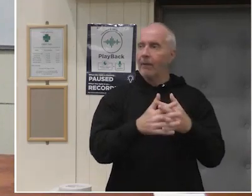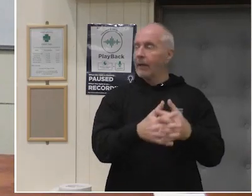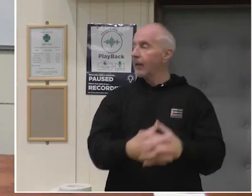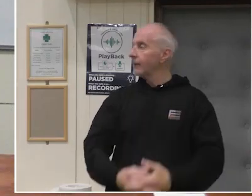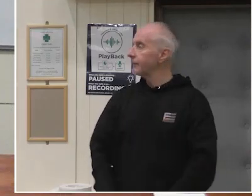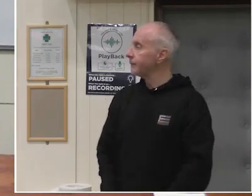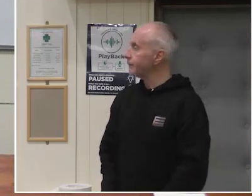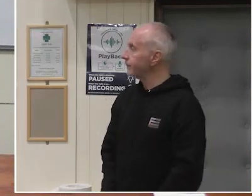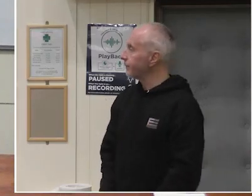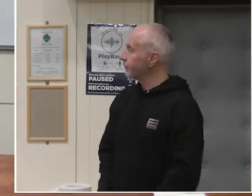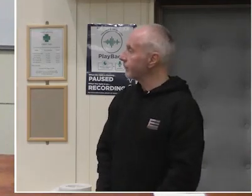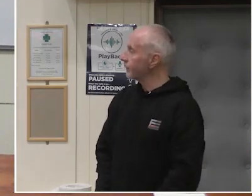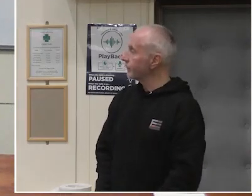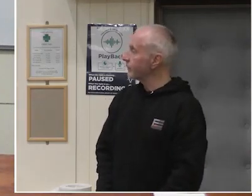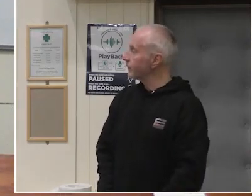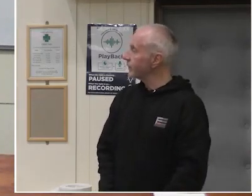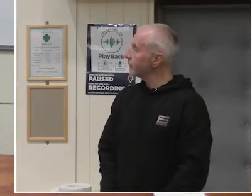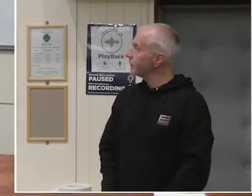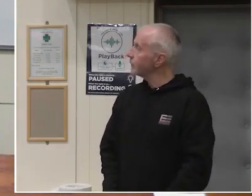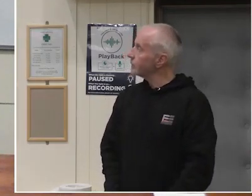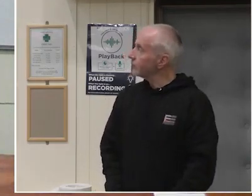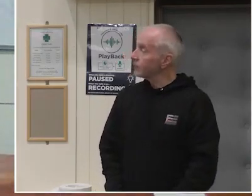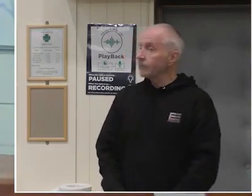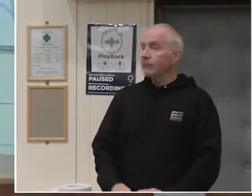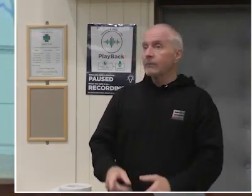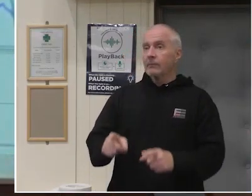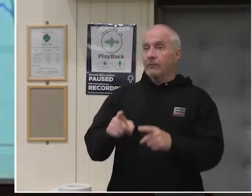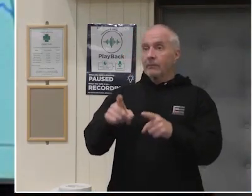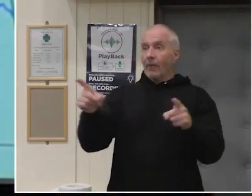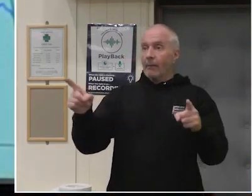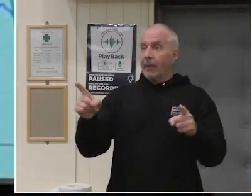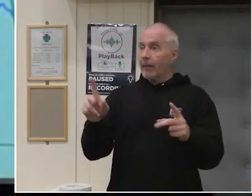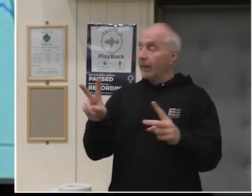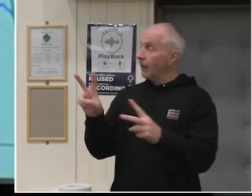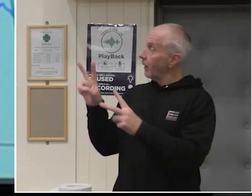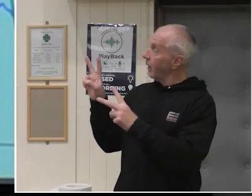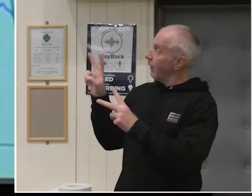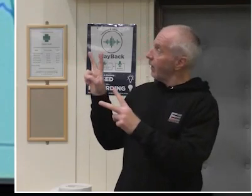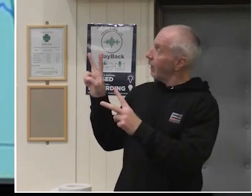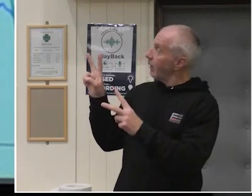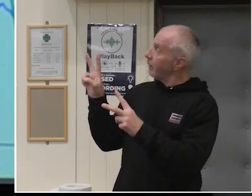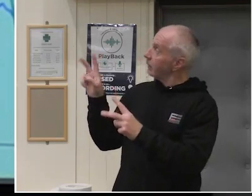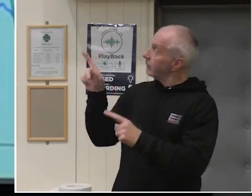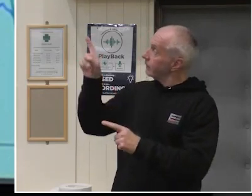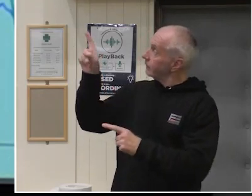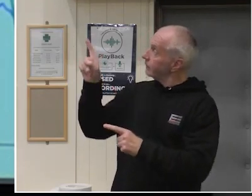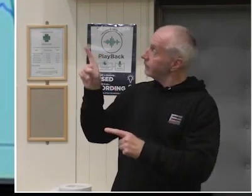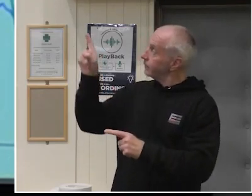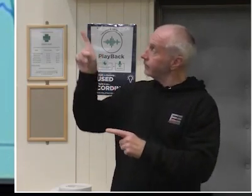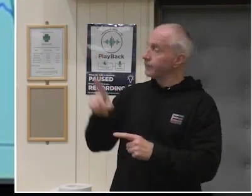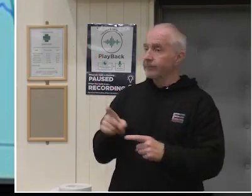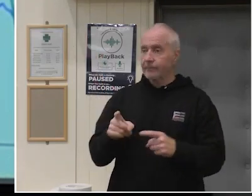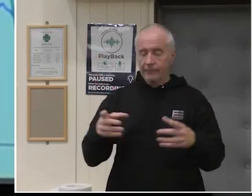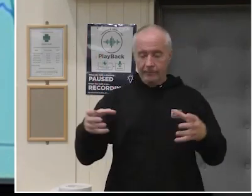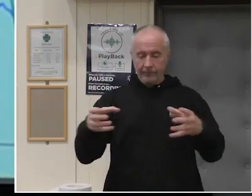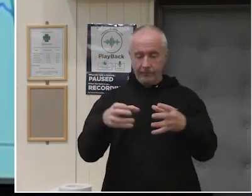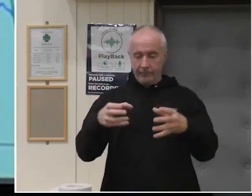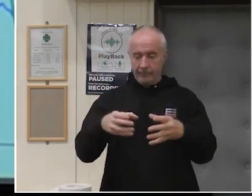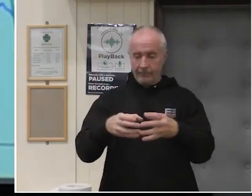Now, the more observant amongst you may have noticed that looks rather like a